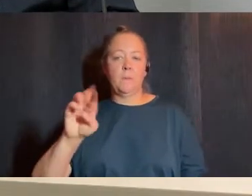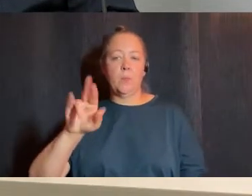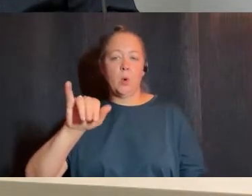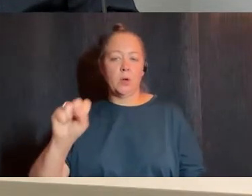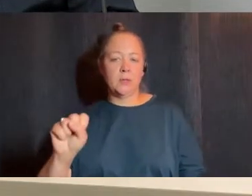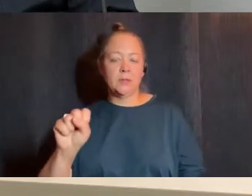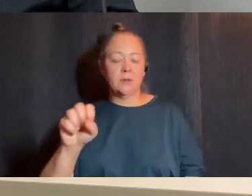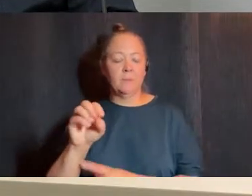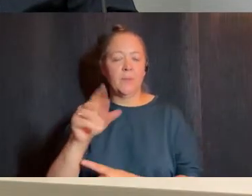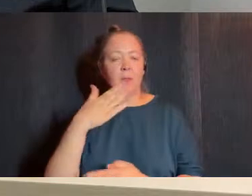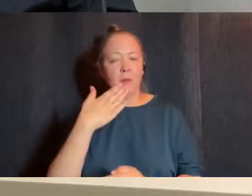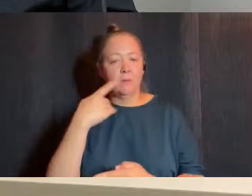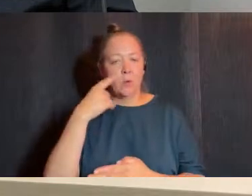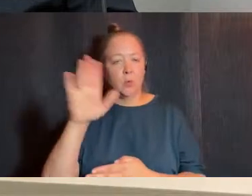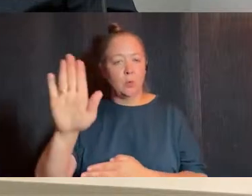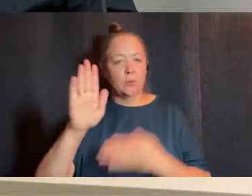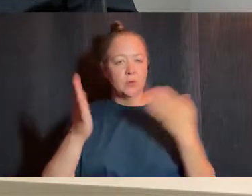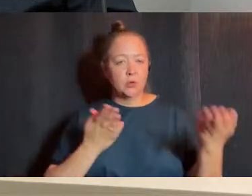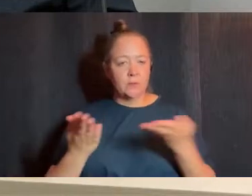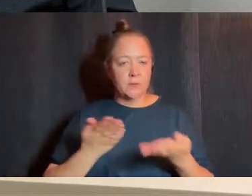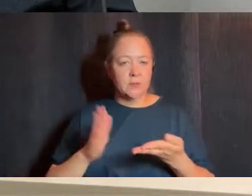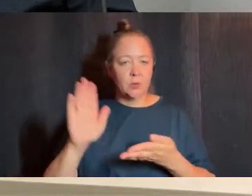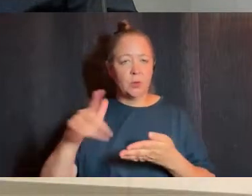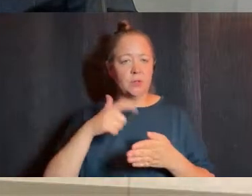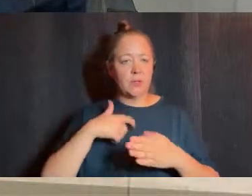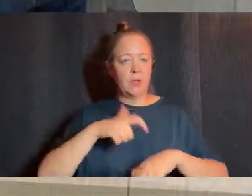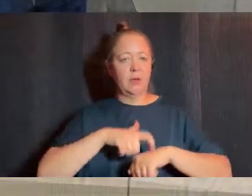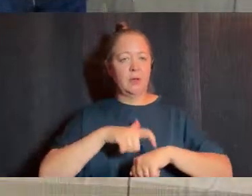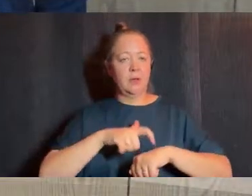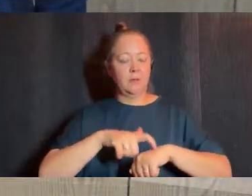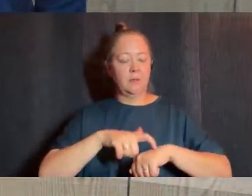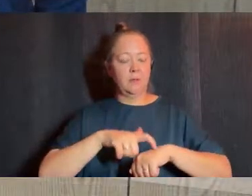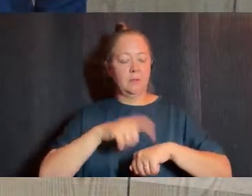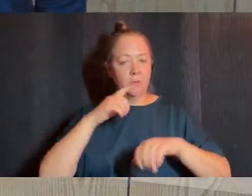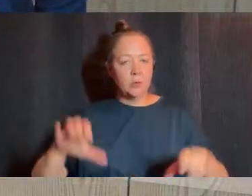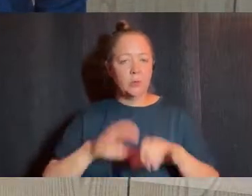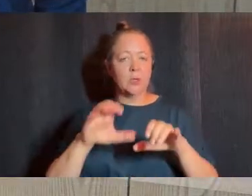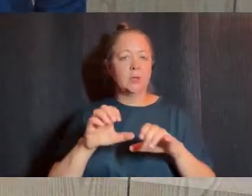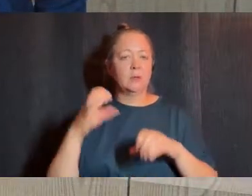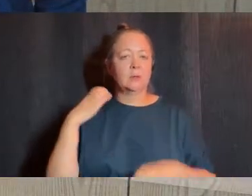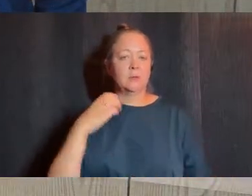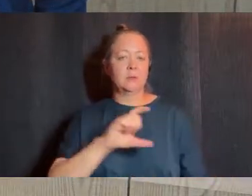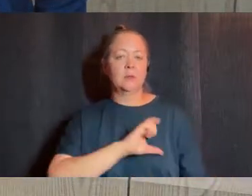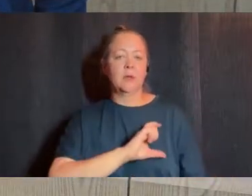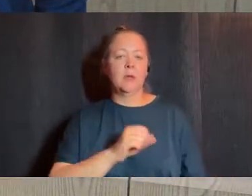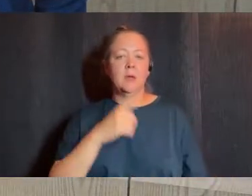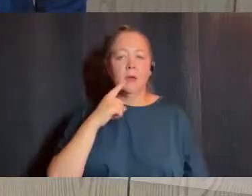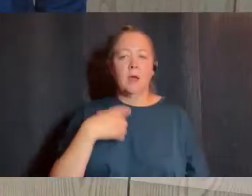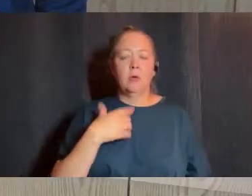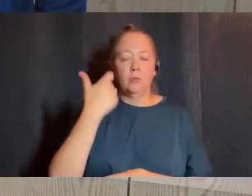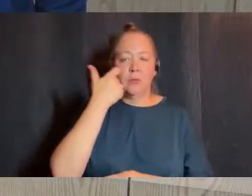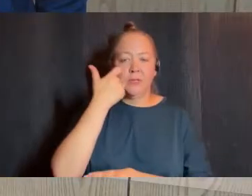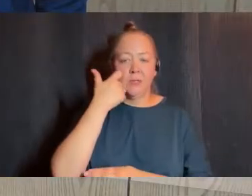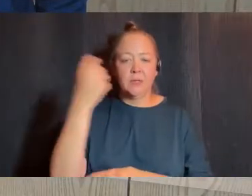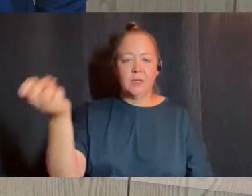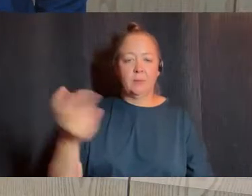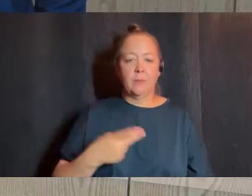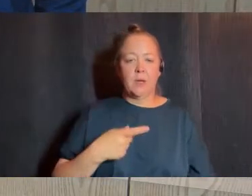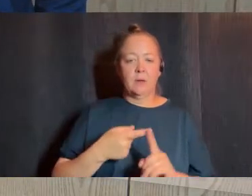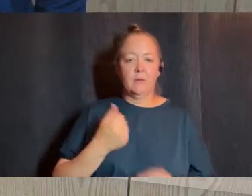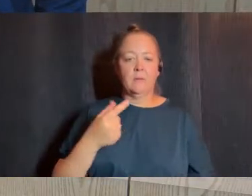that. And I have to shout out, just got back from the holiday break. We were down in Orlando, where I'm